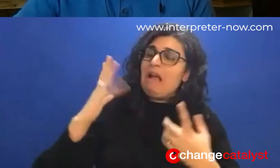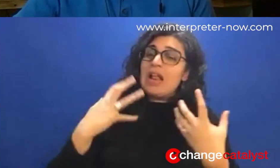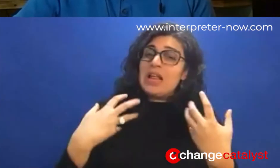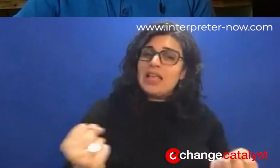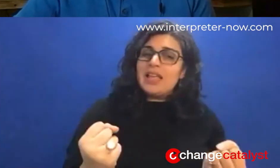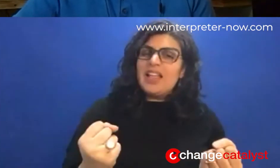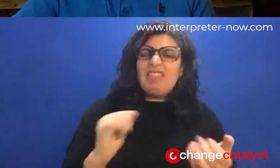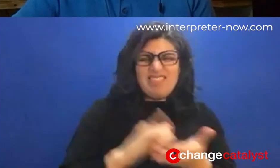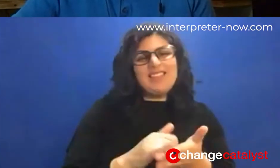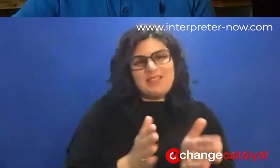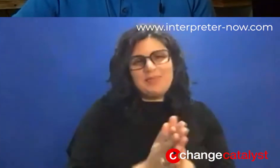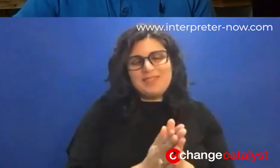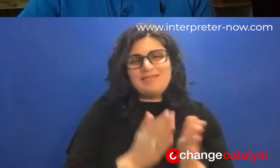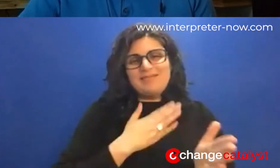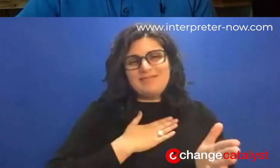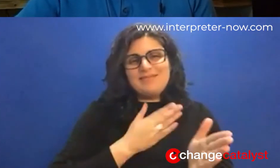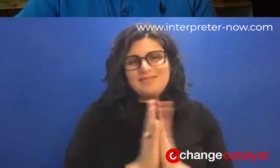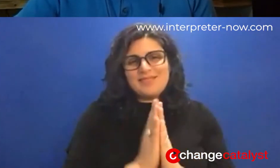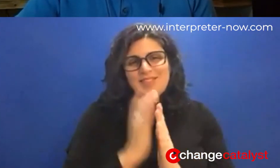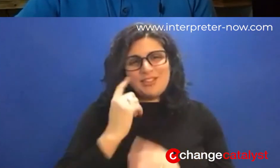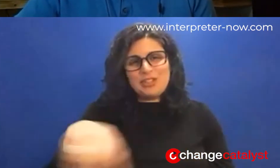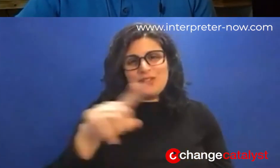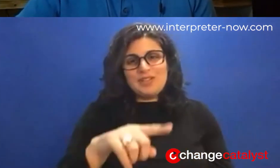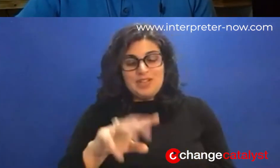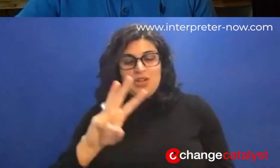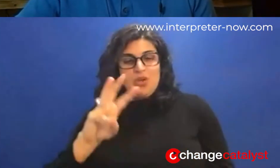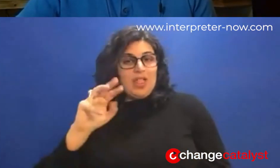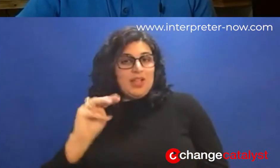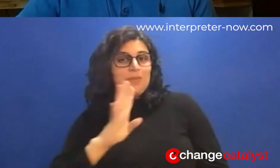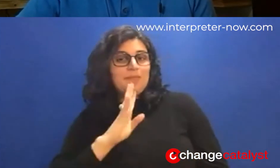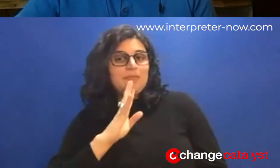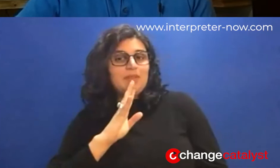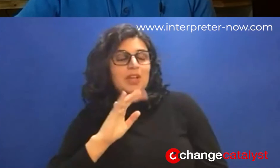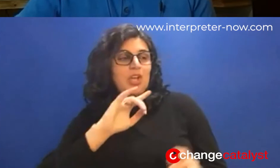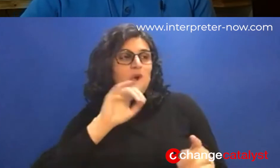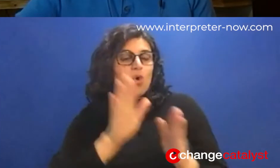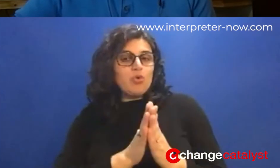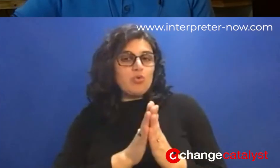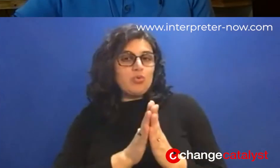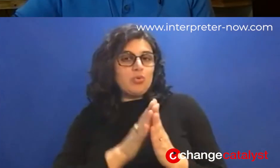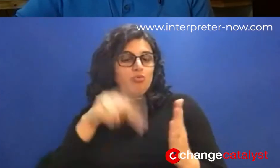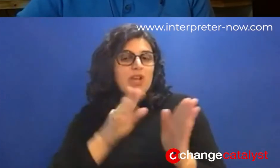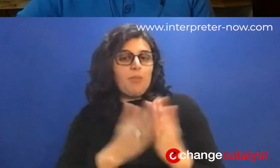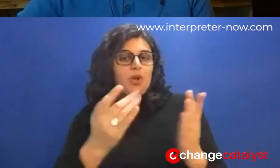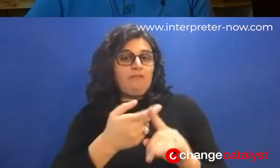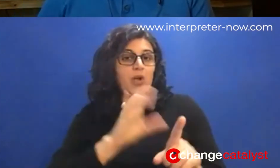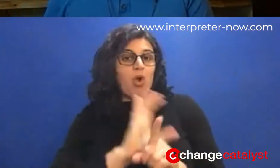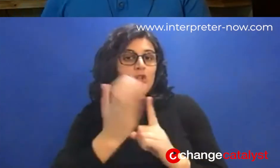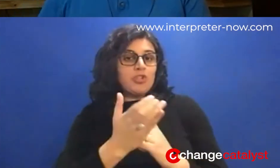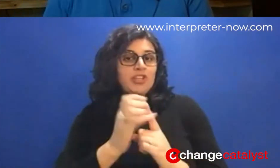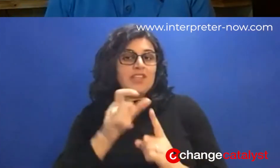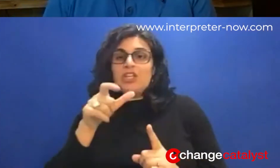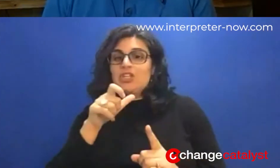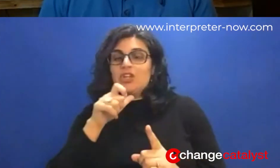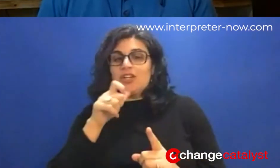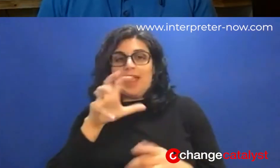to do. Mine would be go read a book from a culture that you're not used